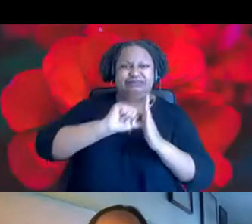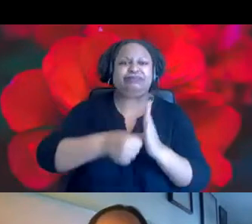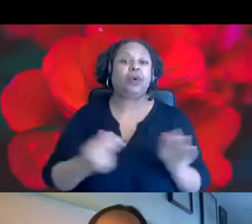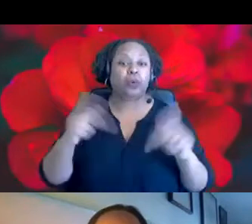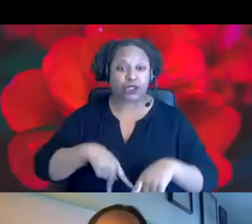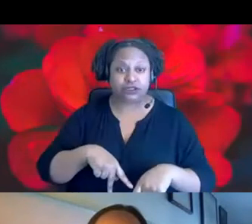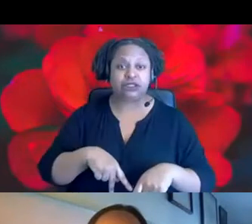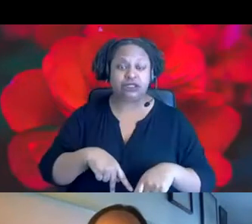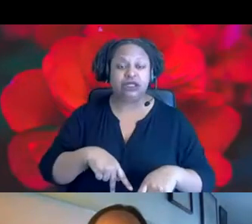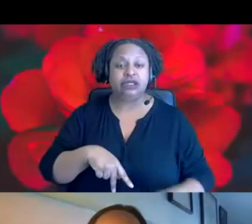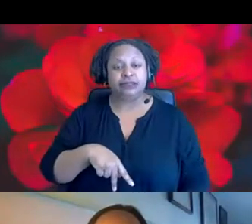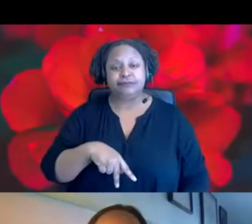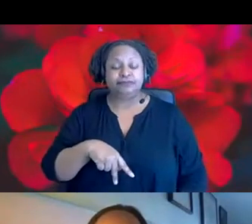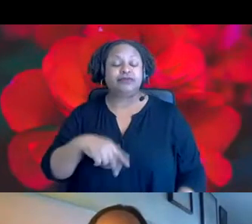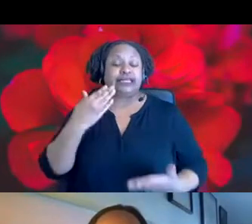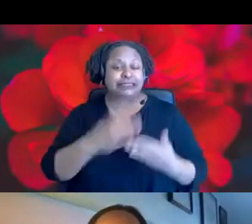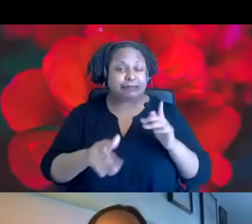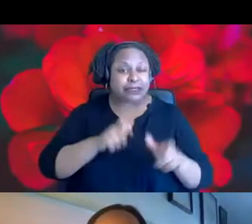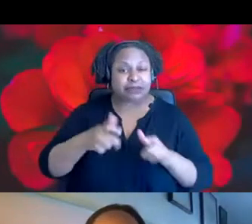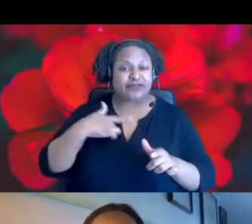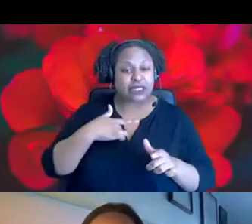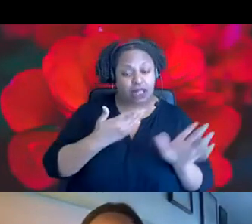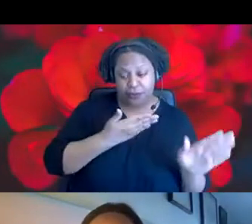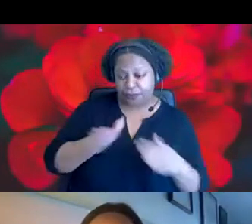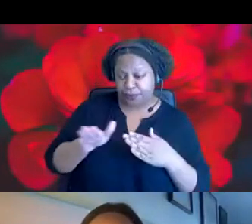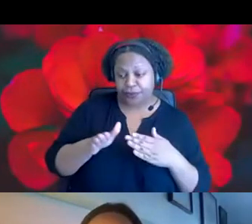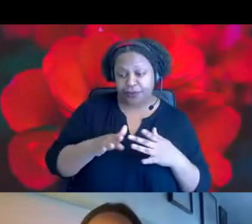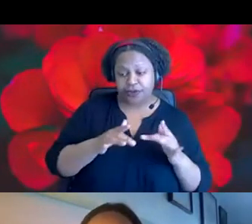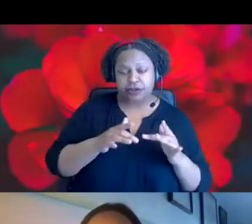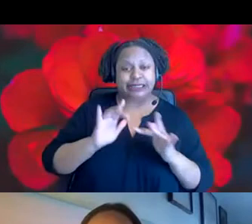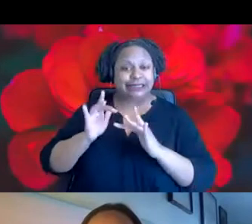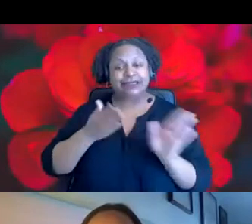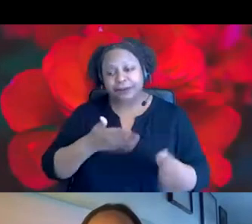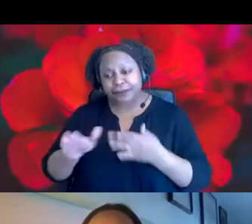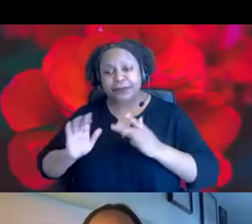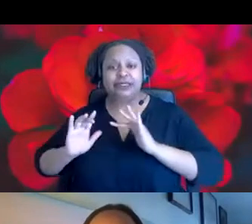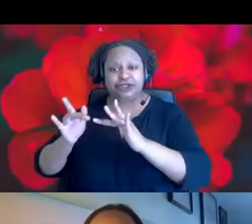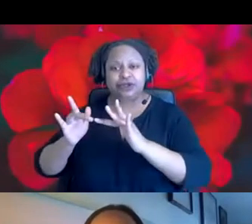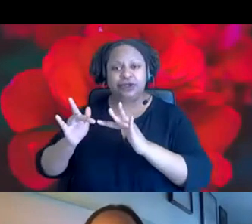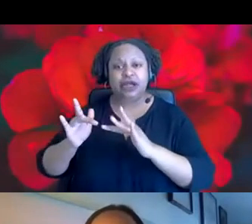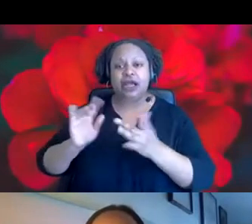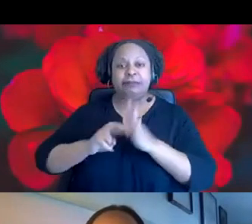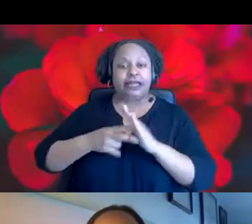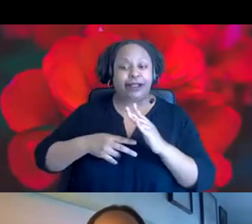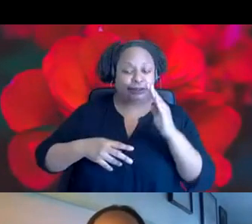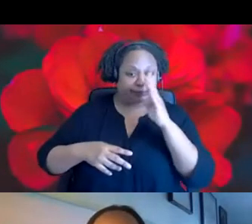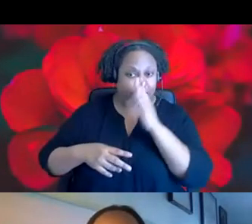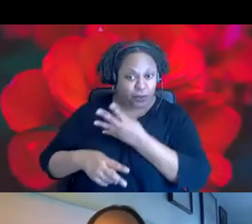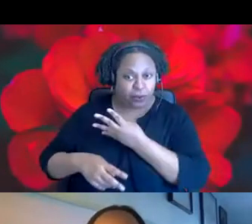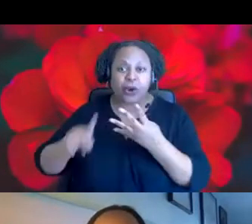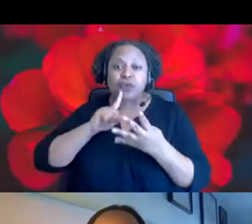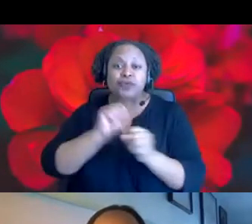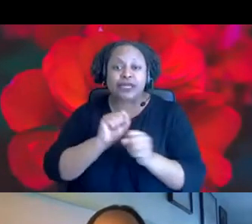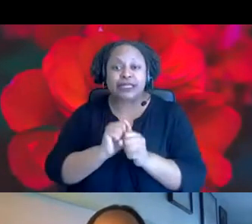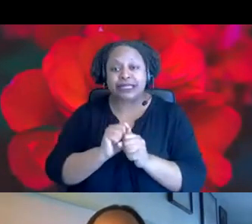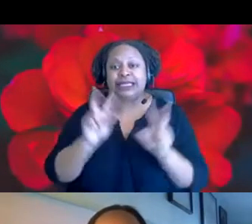been, people have seen it as a distraction to the real issues of inequities that continue to permeate the field.